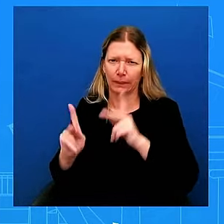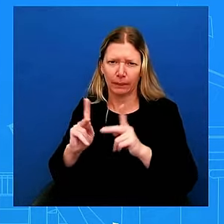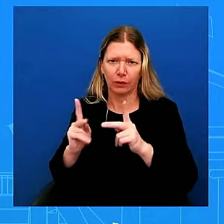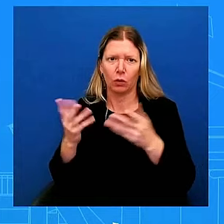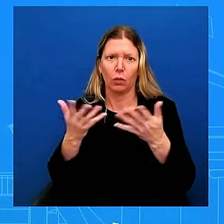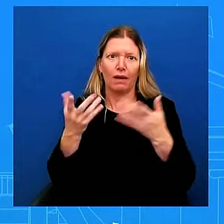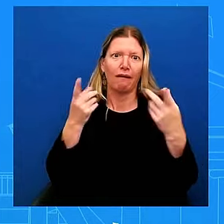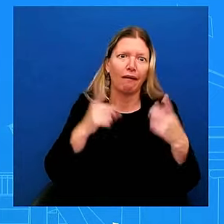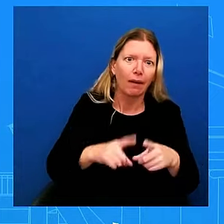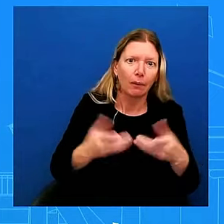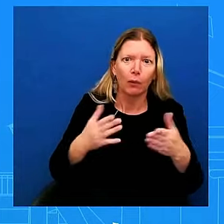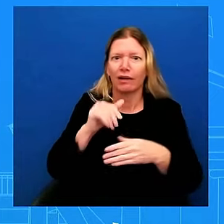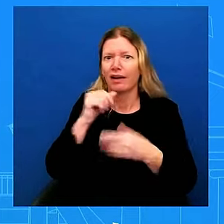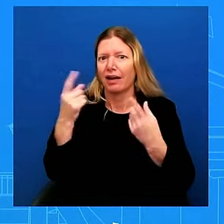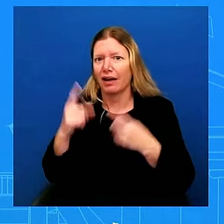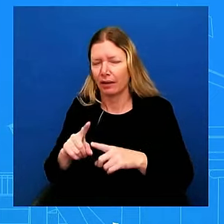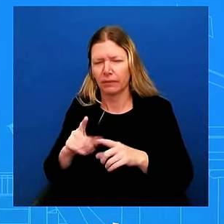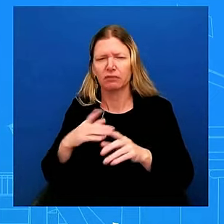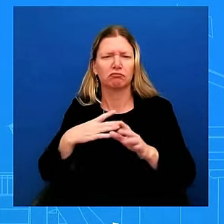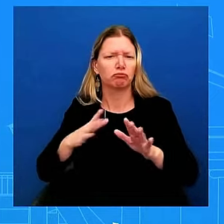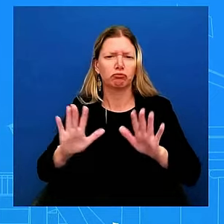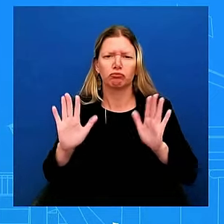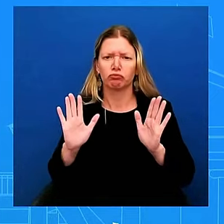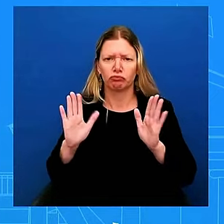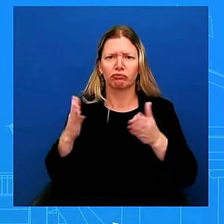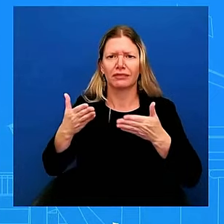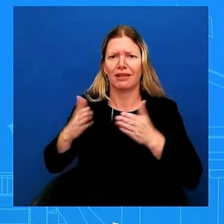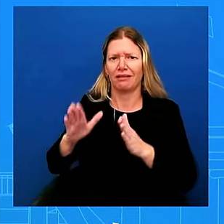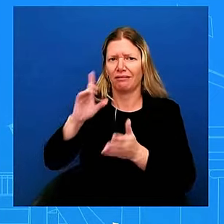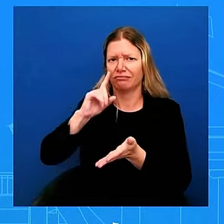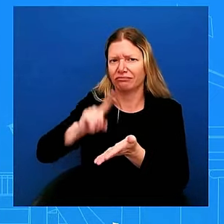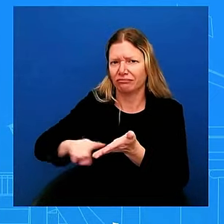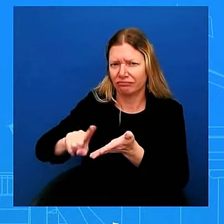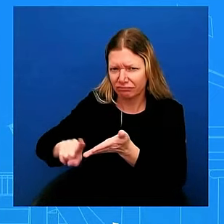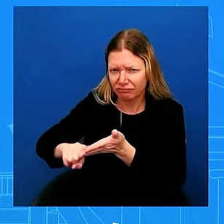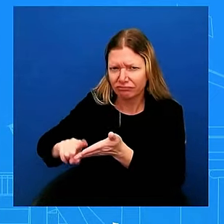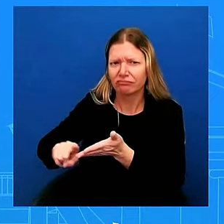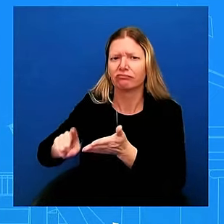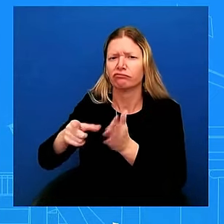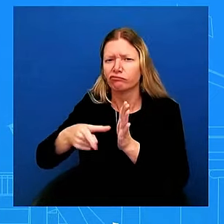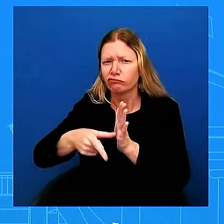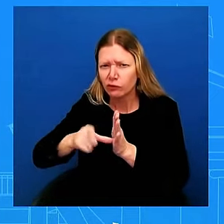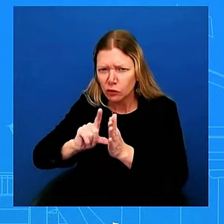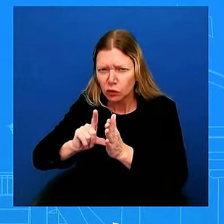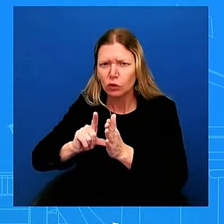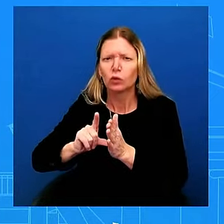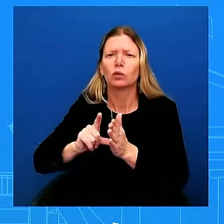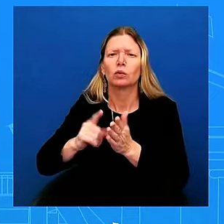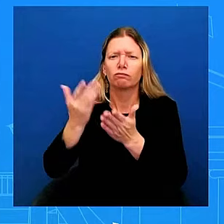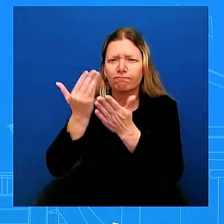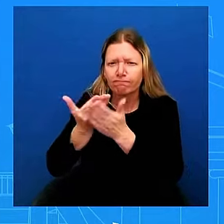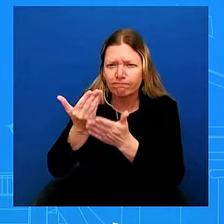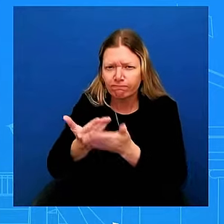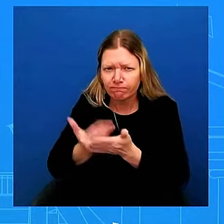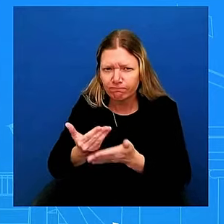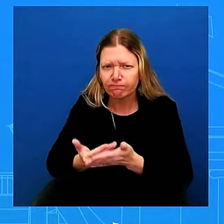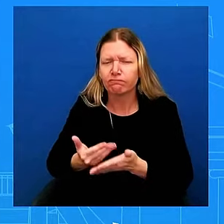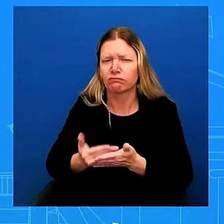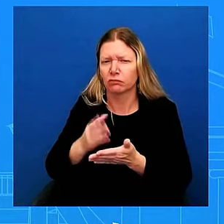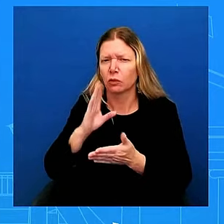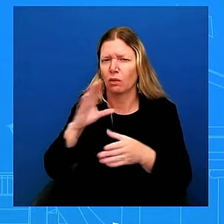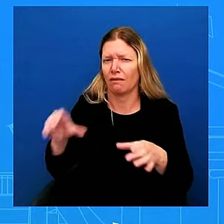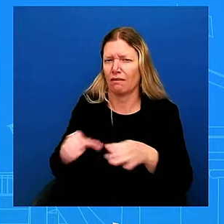and the review deliver the factual findings, and we'll act upon those. We rely upon local